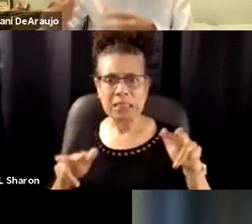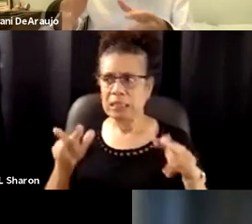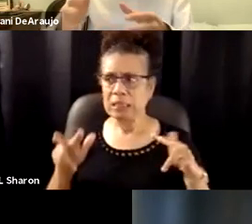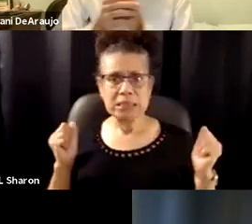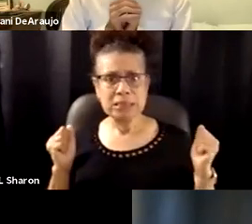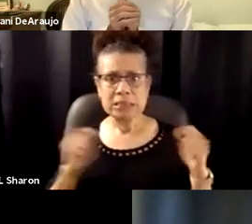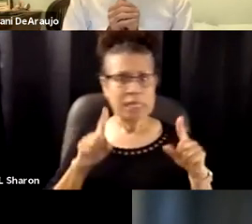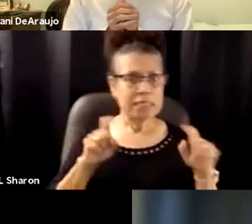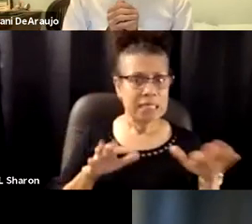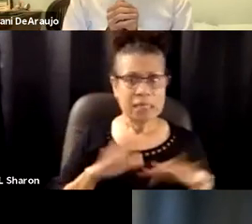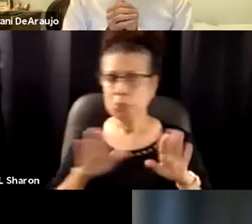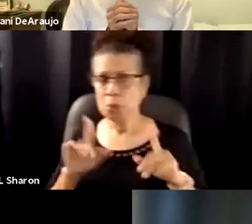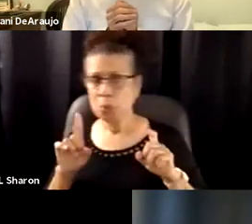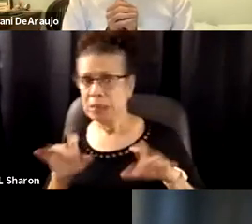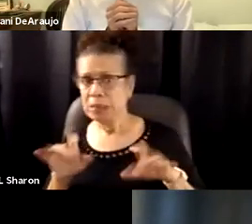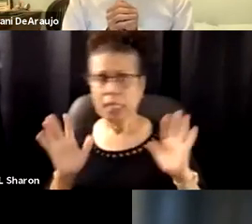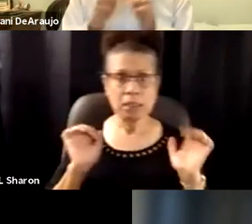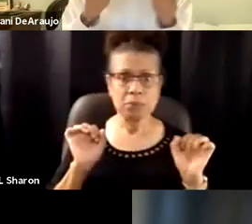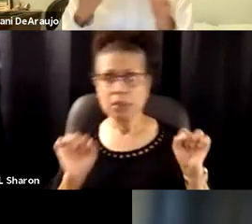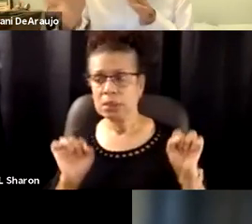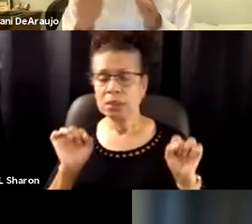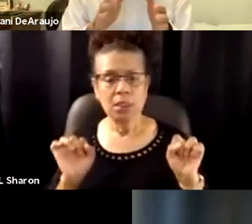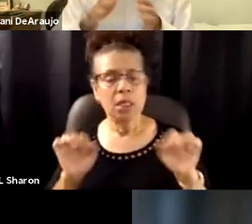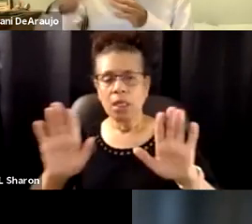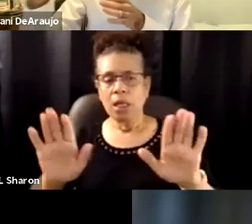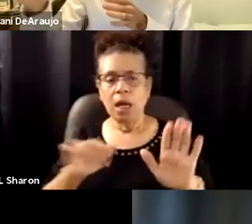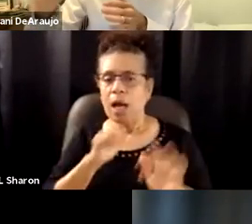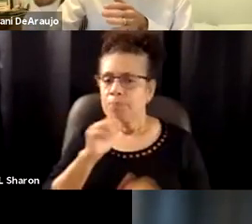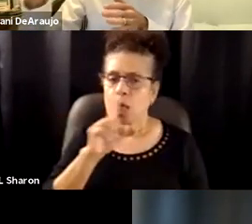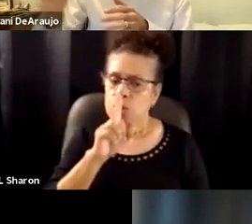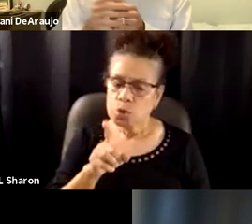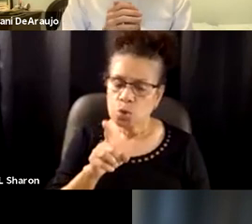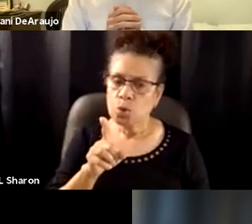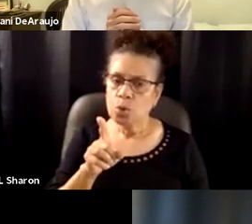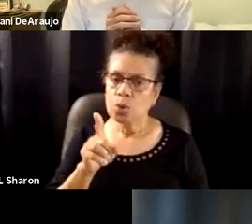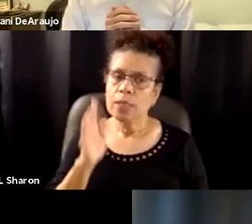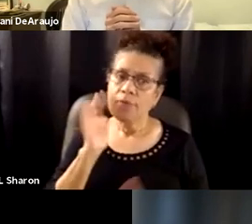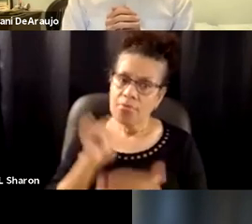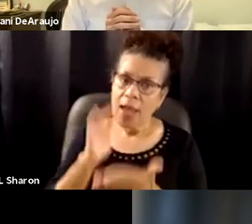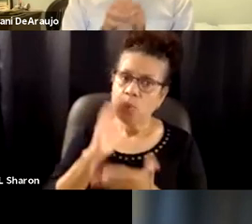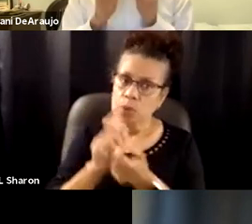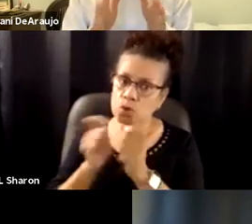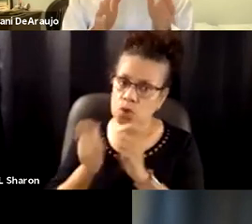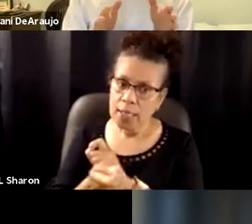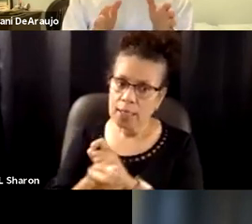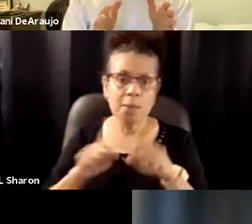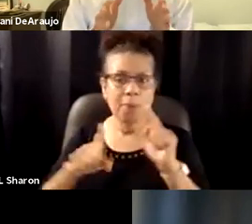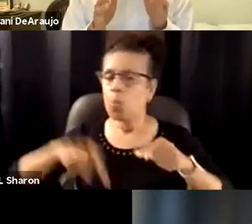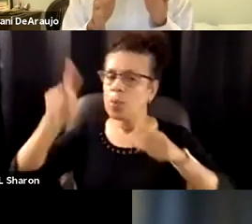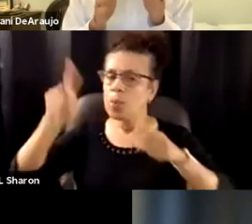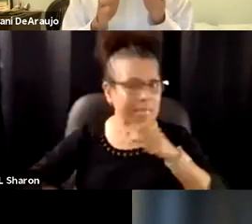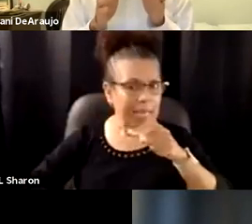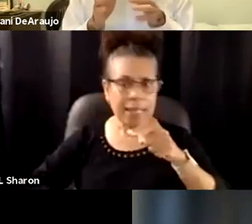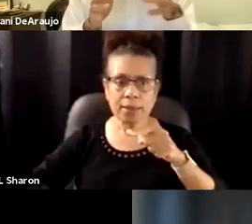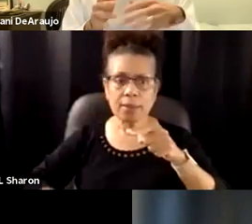exam of course being being uh given um i don't know if the you know the election will change that um but we can't have